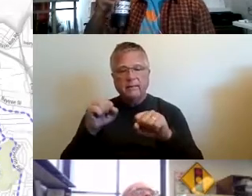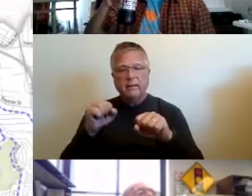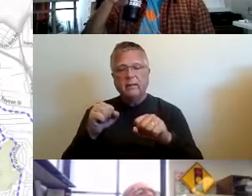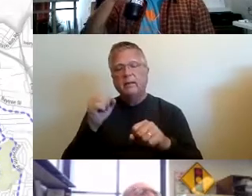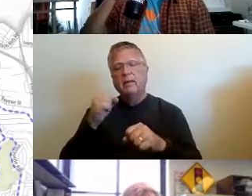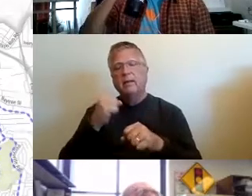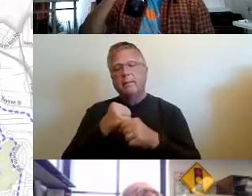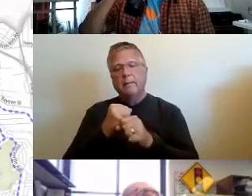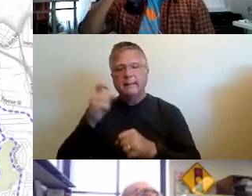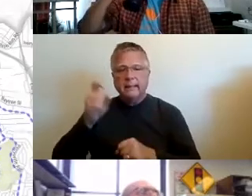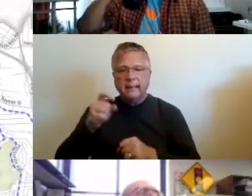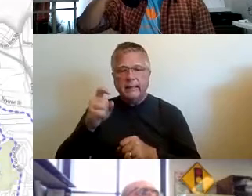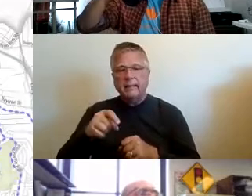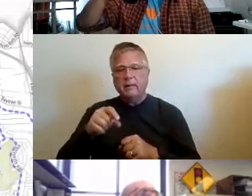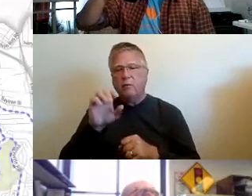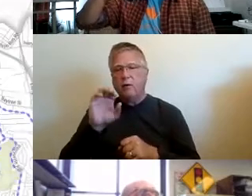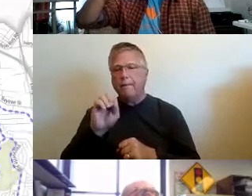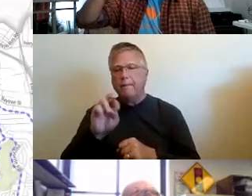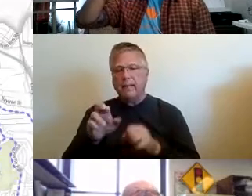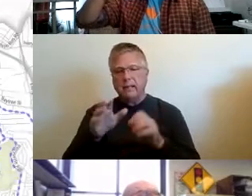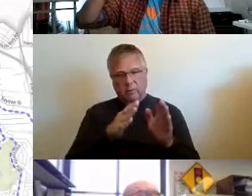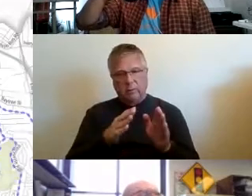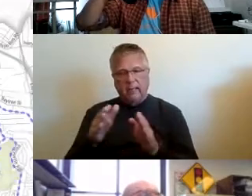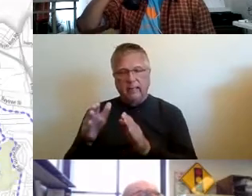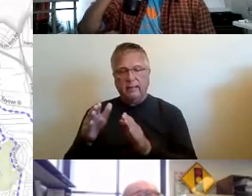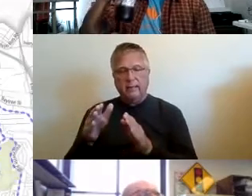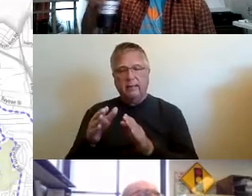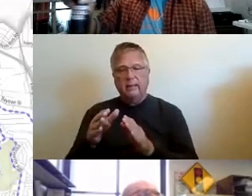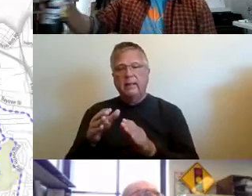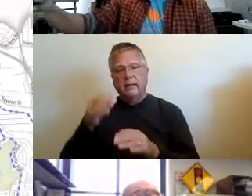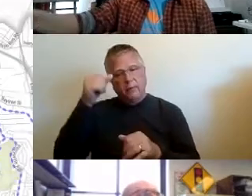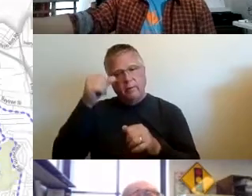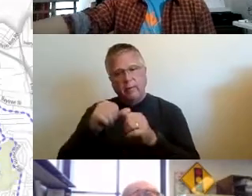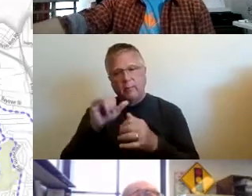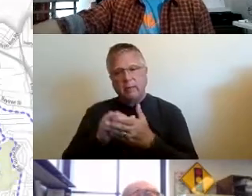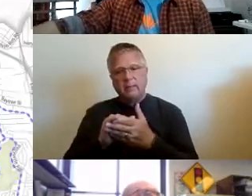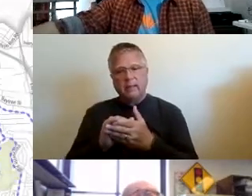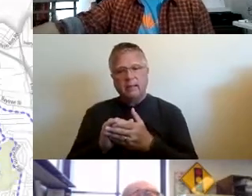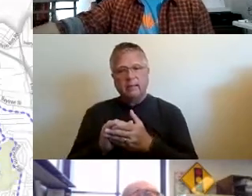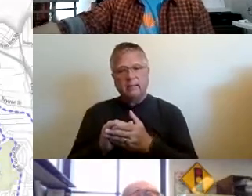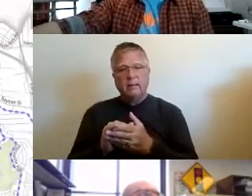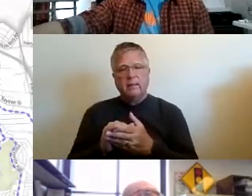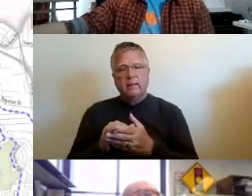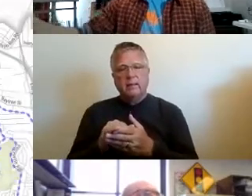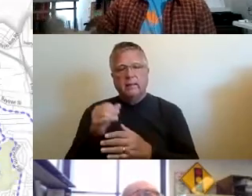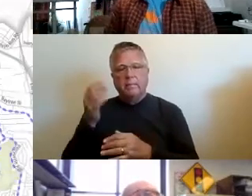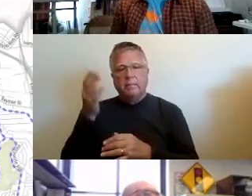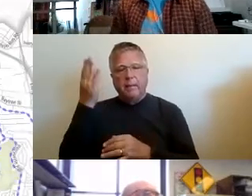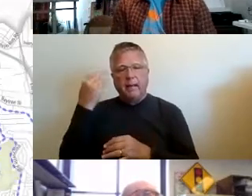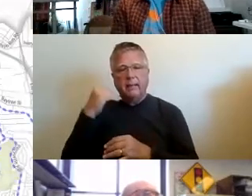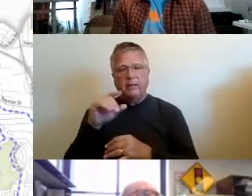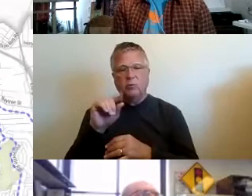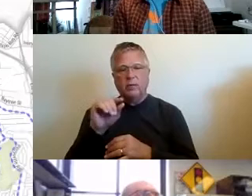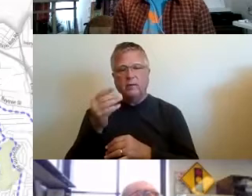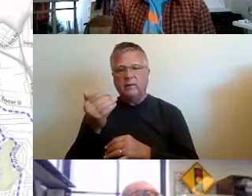need for a master plan for bike. And with bearing that in mind, back in 2015, the city of Pittsburgh initiated this